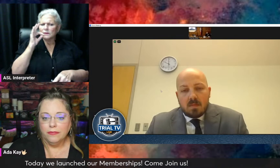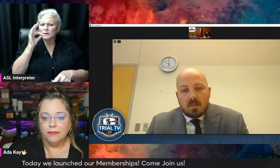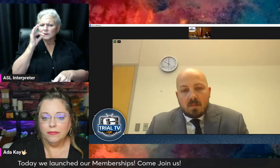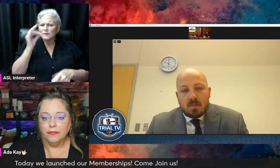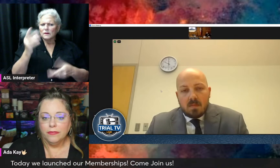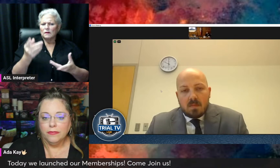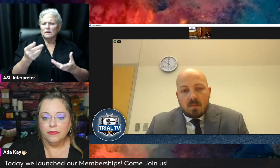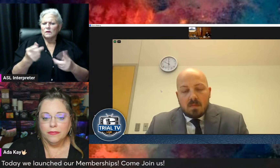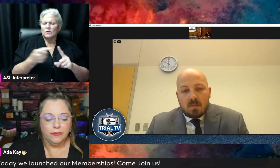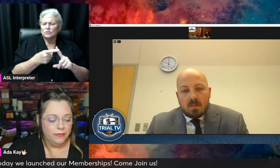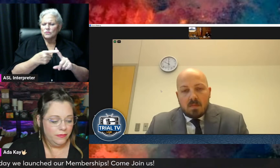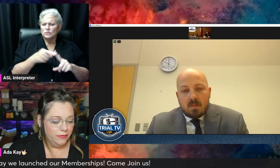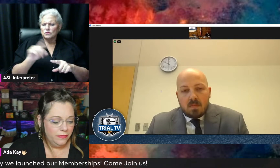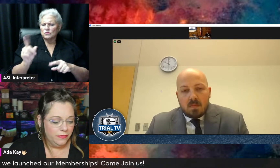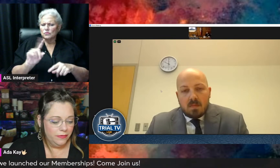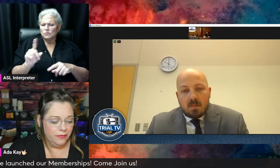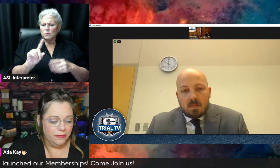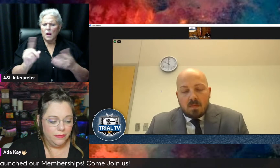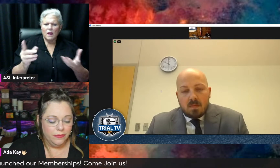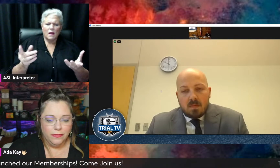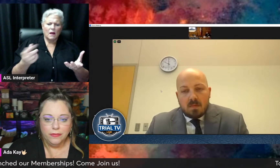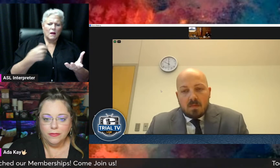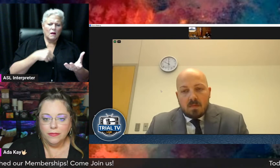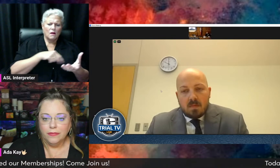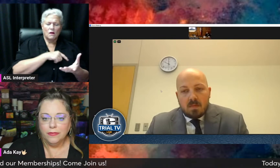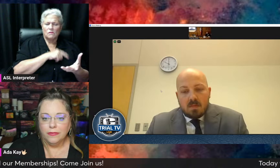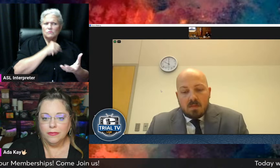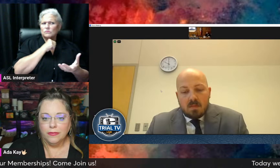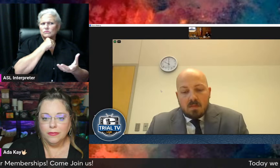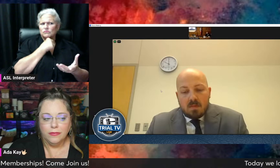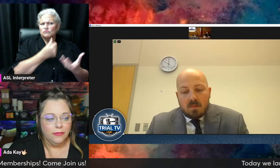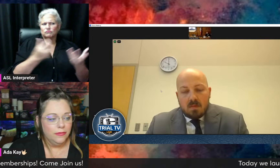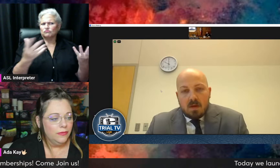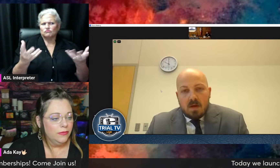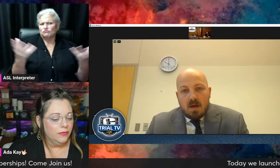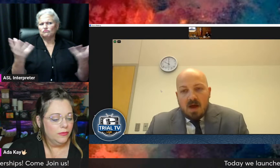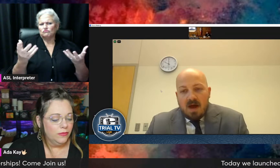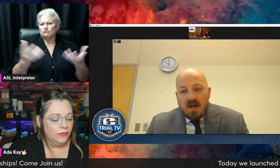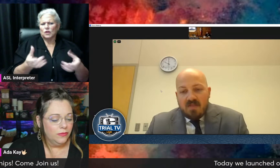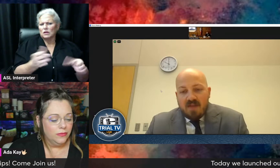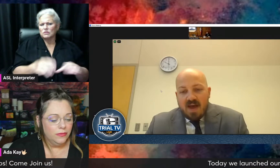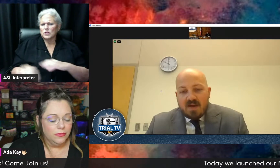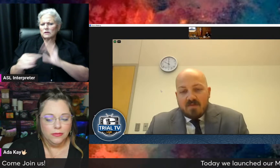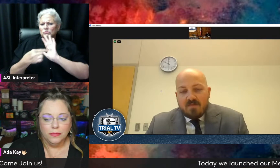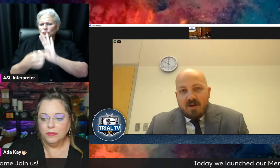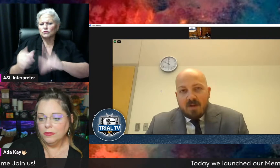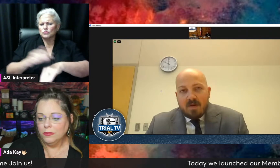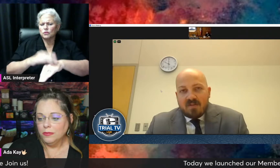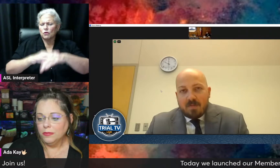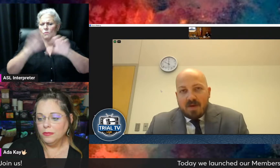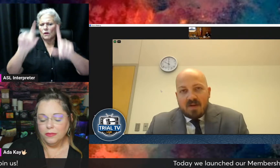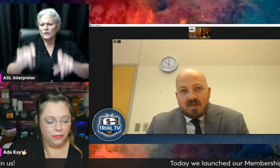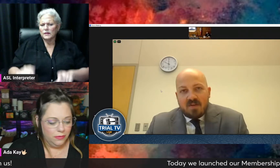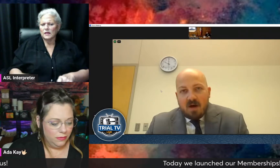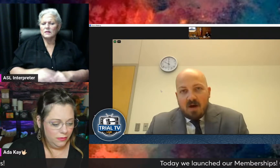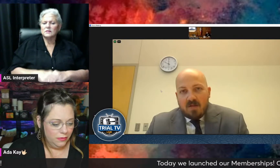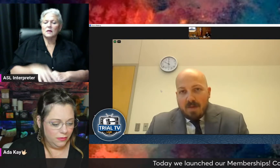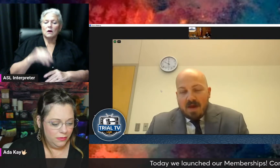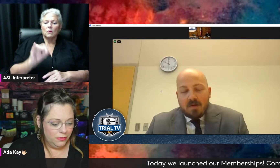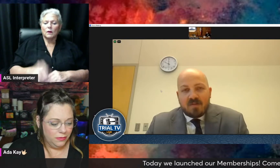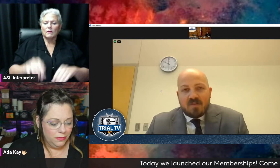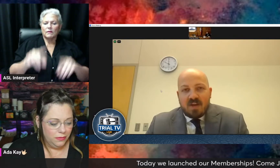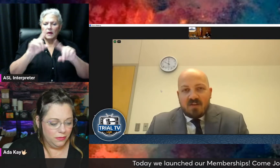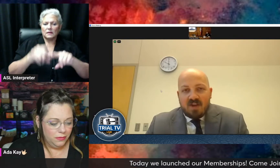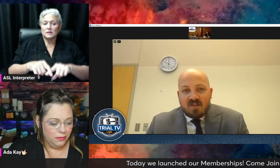where it would unlikely show on the test anymore? That very much depends